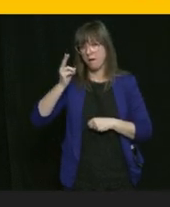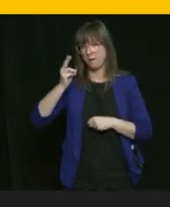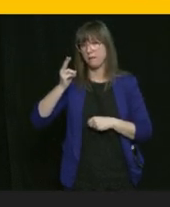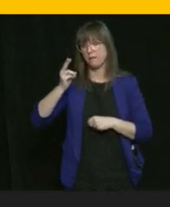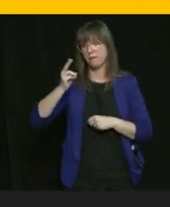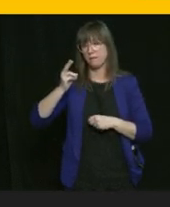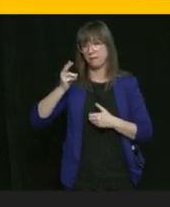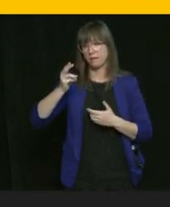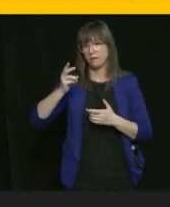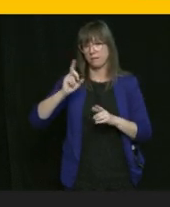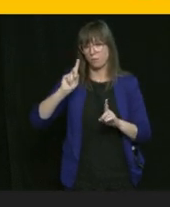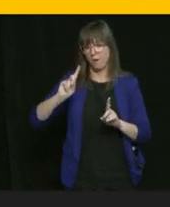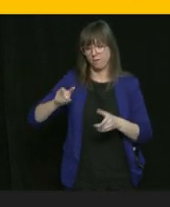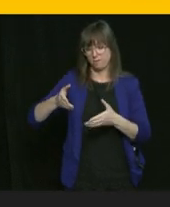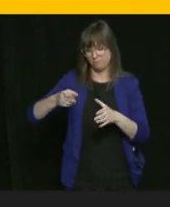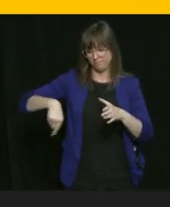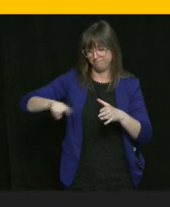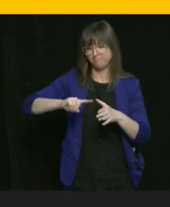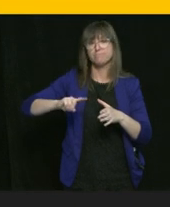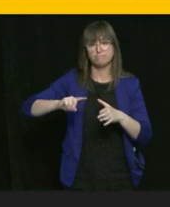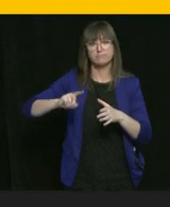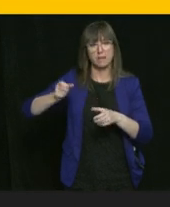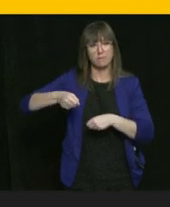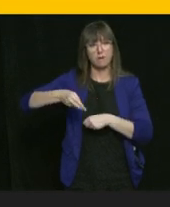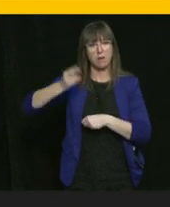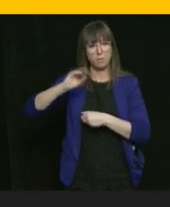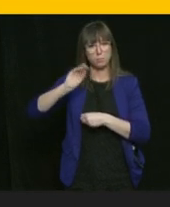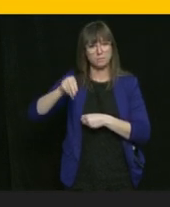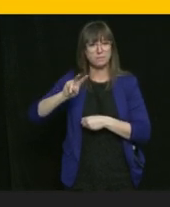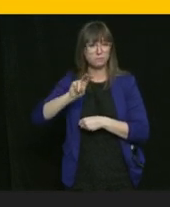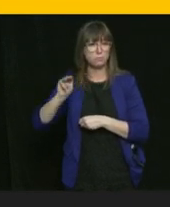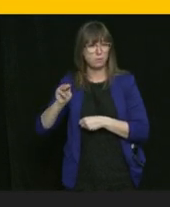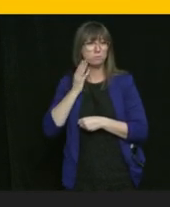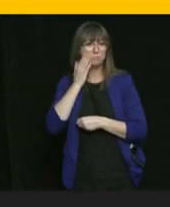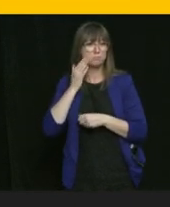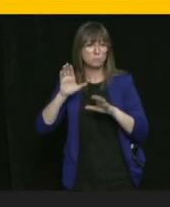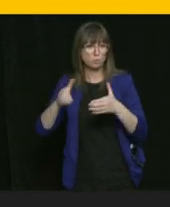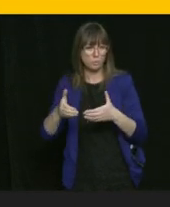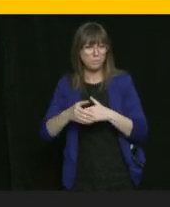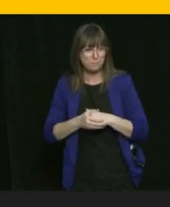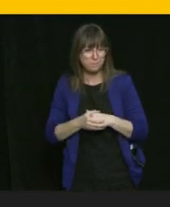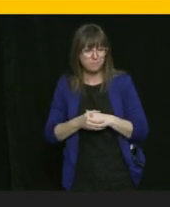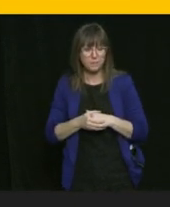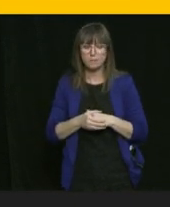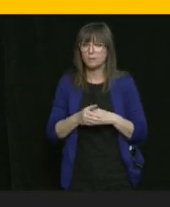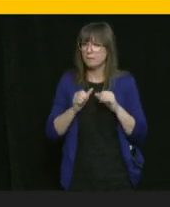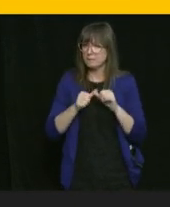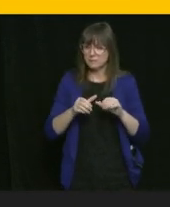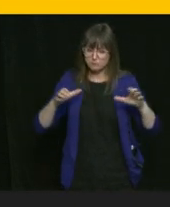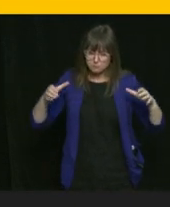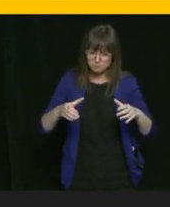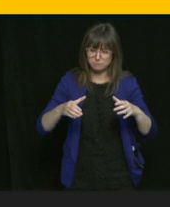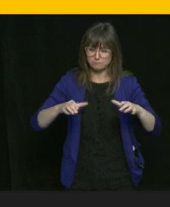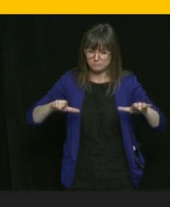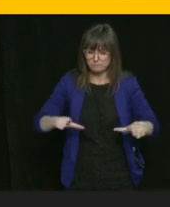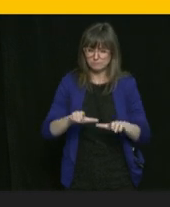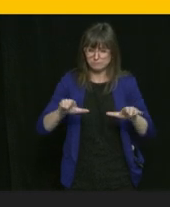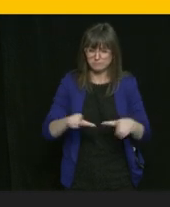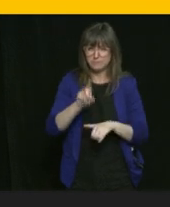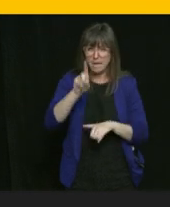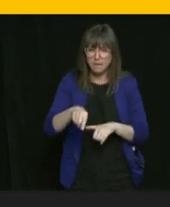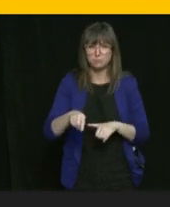neighborhoods with a higher proportion of visible minorities. We need to continue to come together to